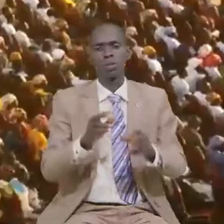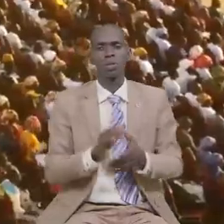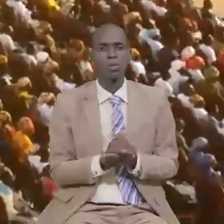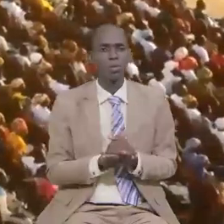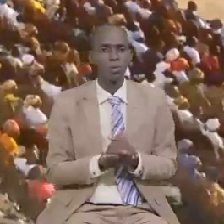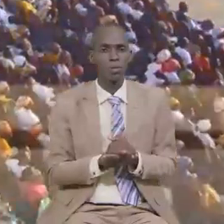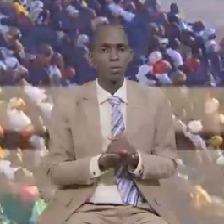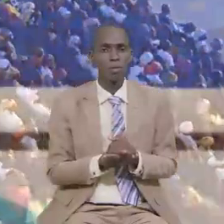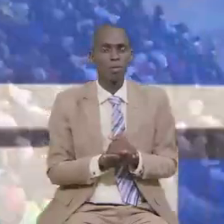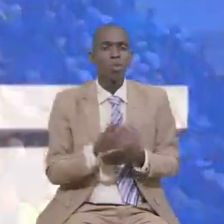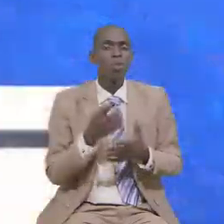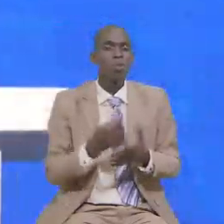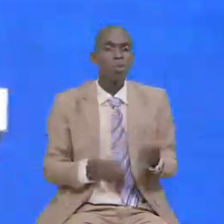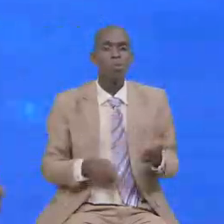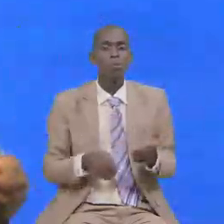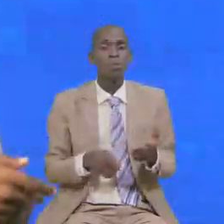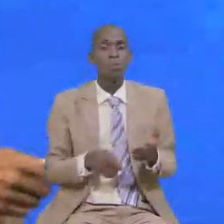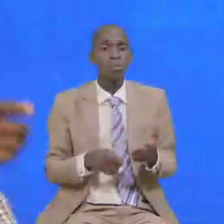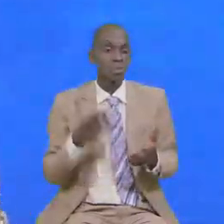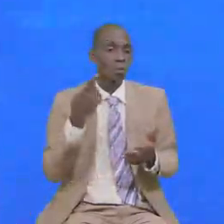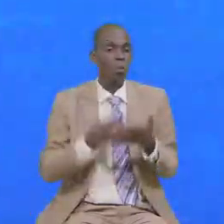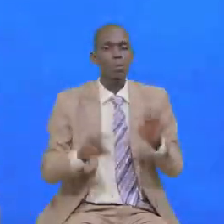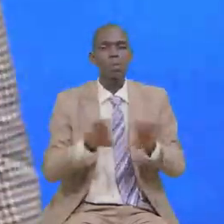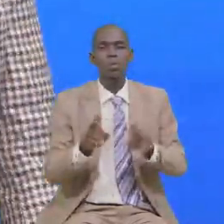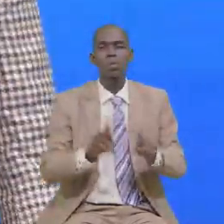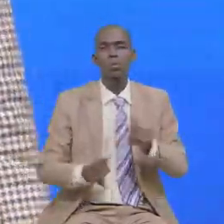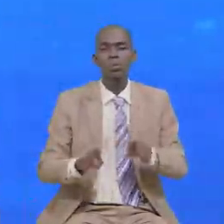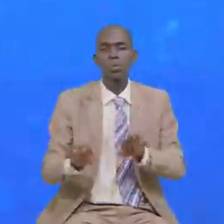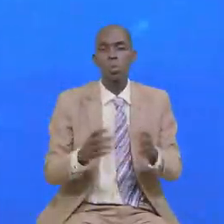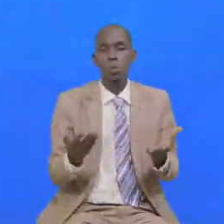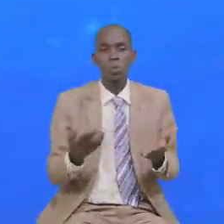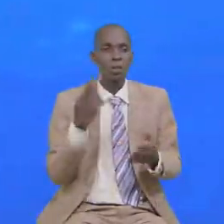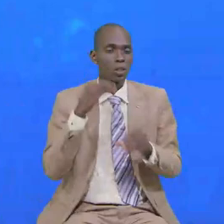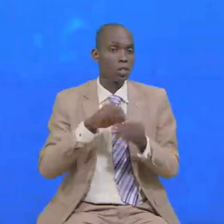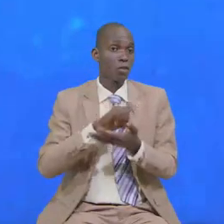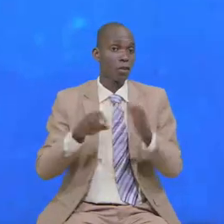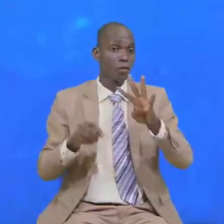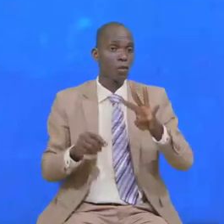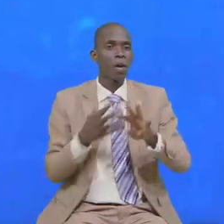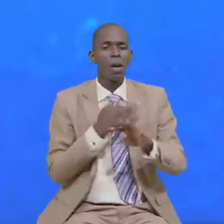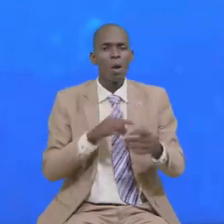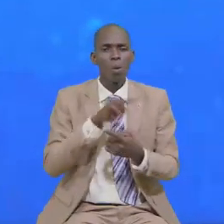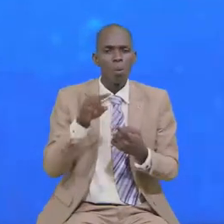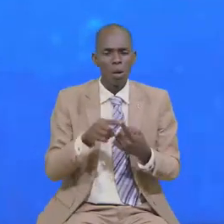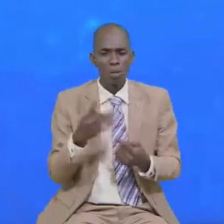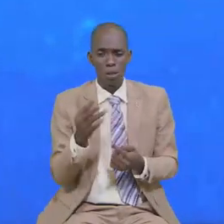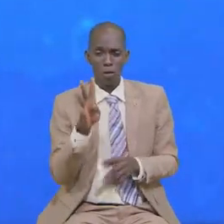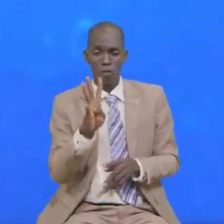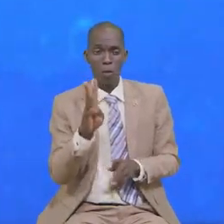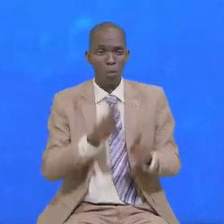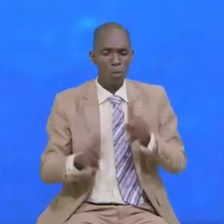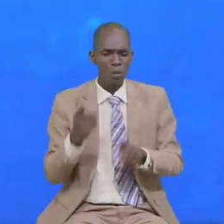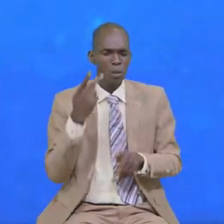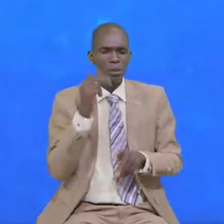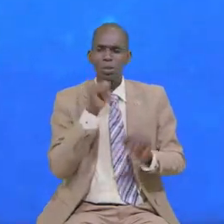What did they do? Look at verse 4. In verse 4 it says, and when they could not come near